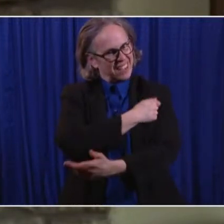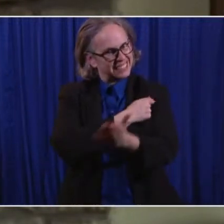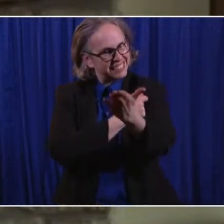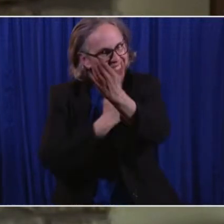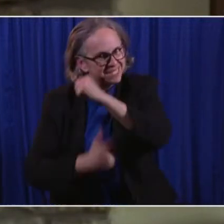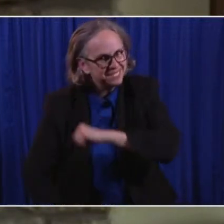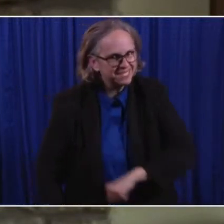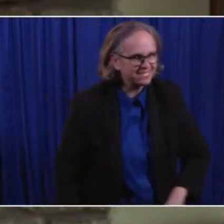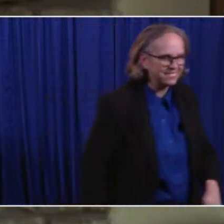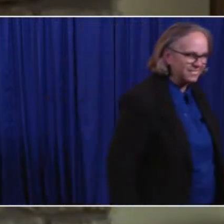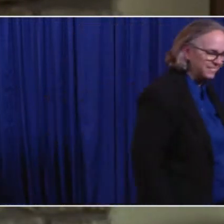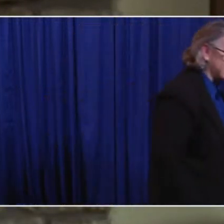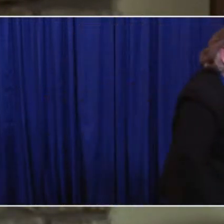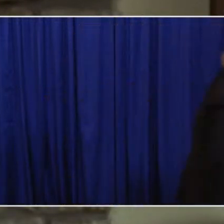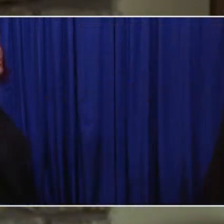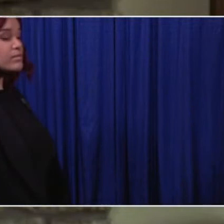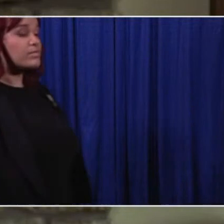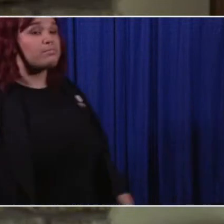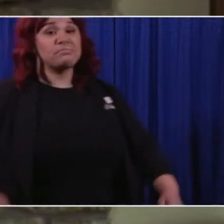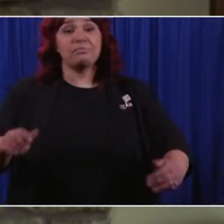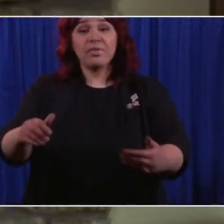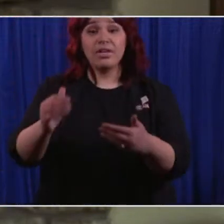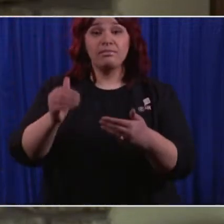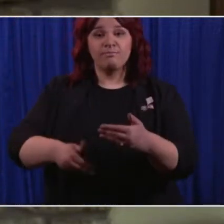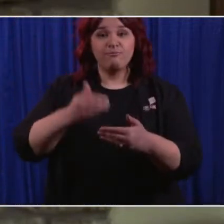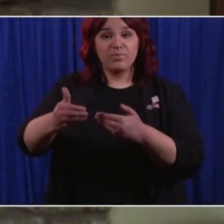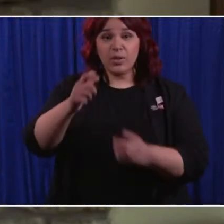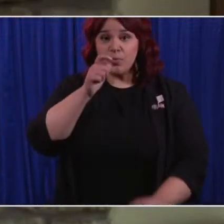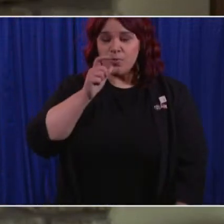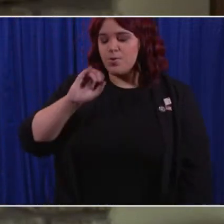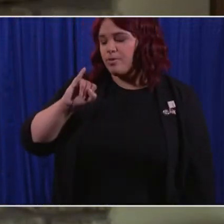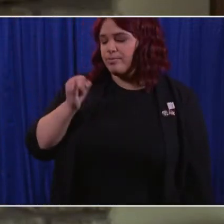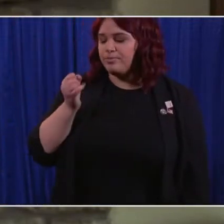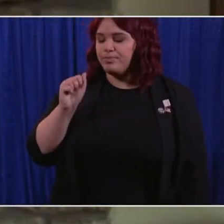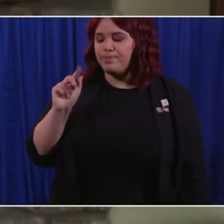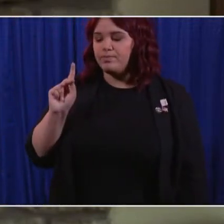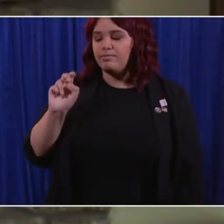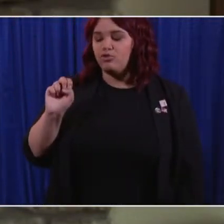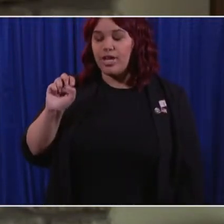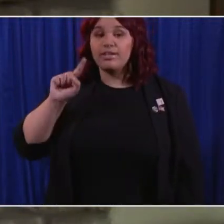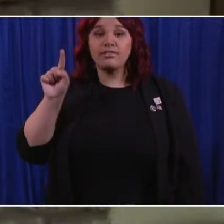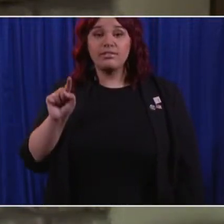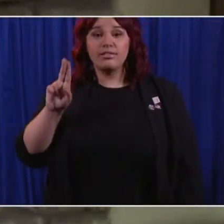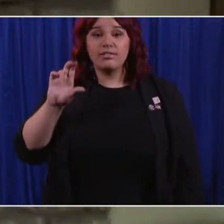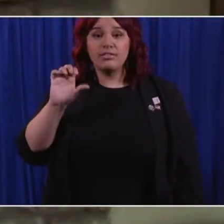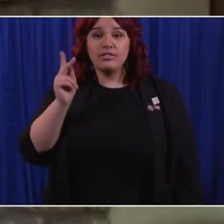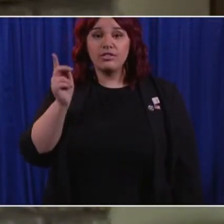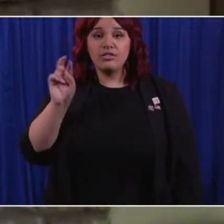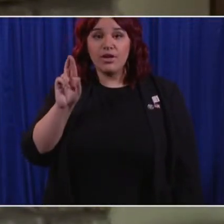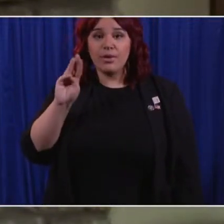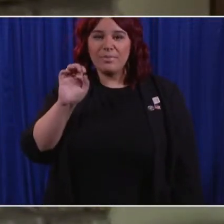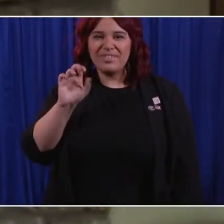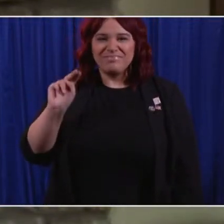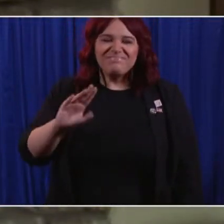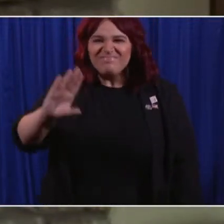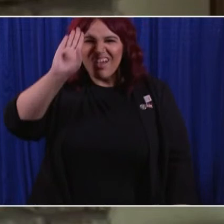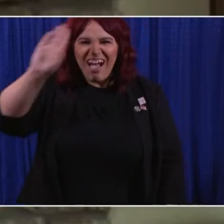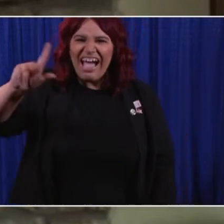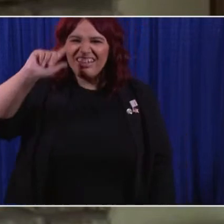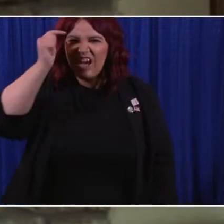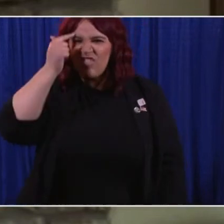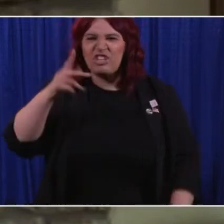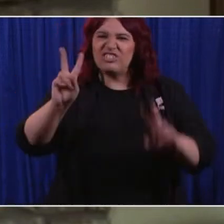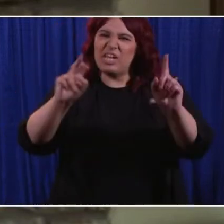Next question is from Jake Zuckerman at the Ohio Capitol Journal. Hey, Governor, I wanted to get back to Senate Bill